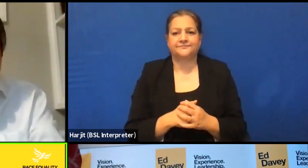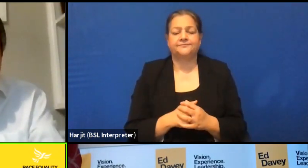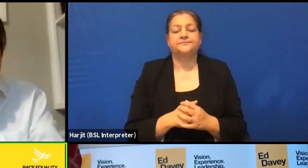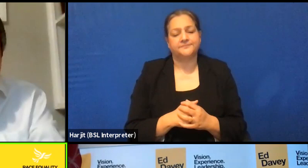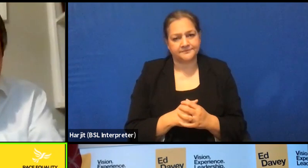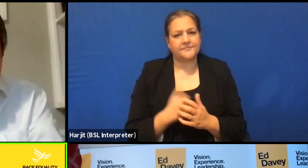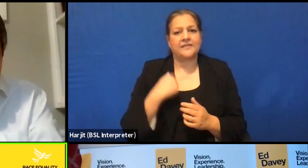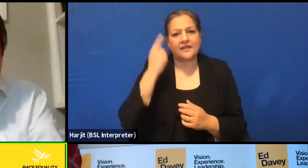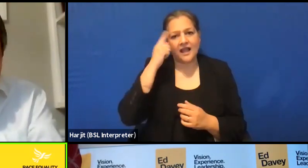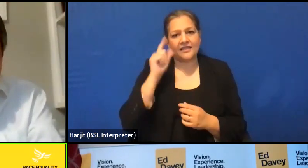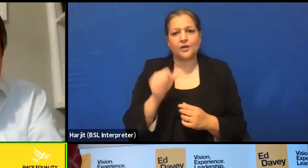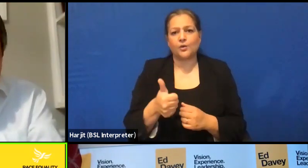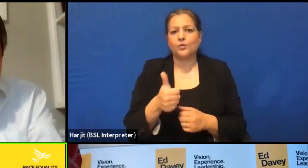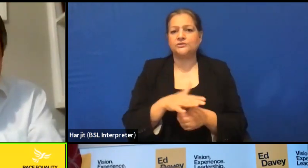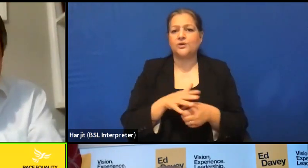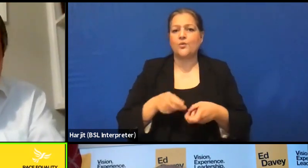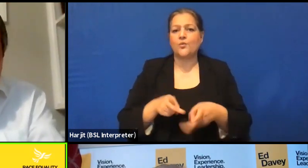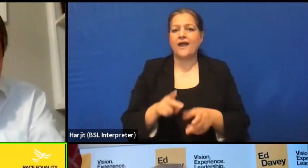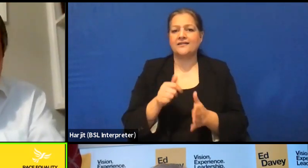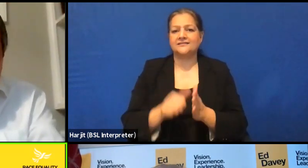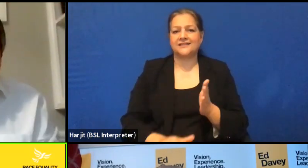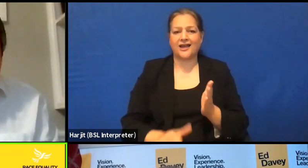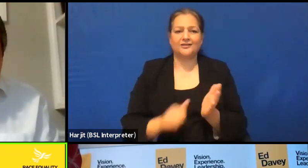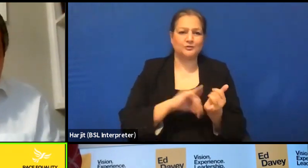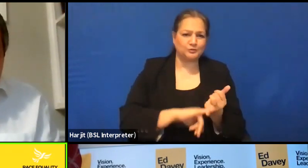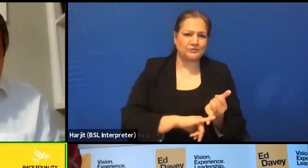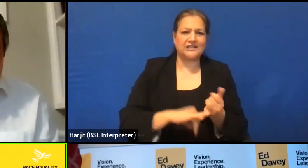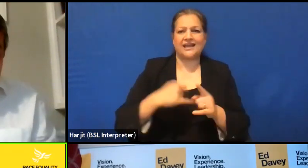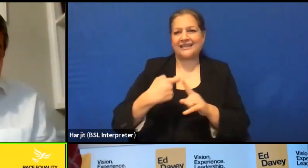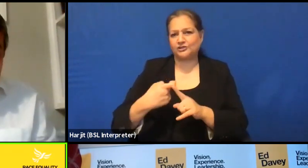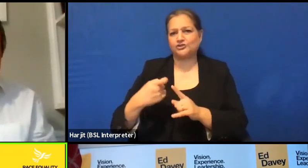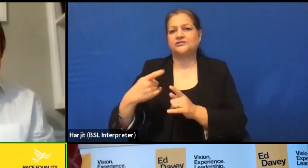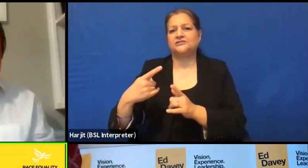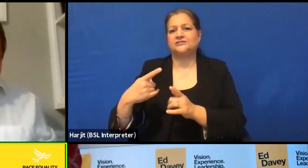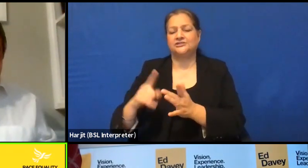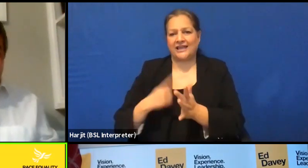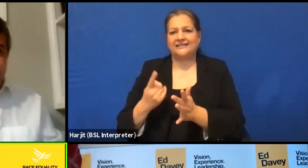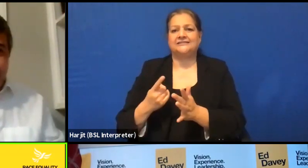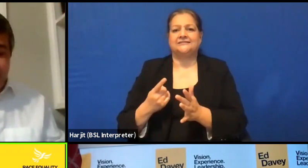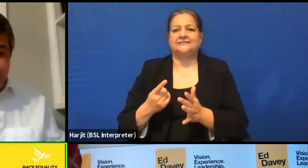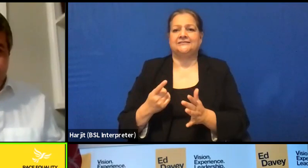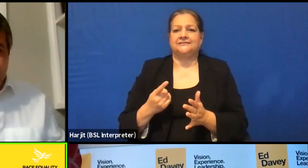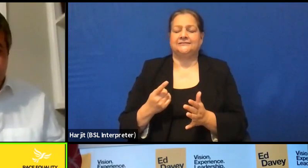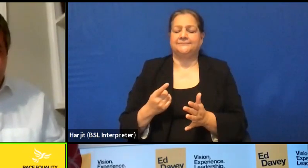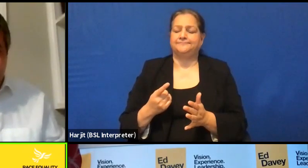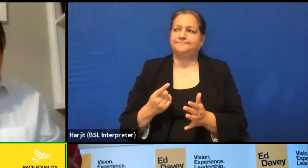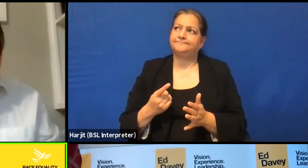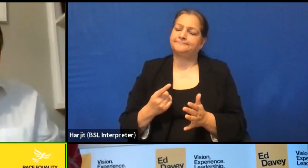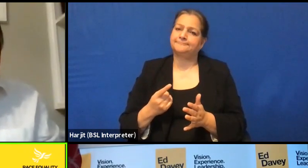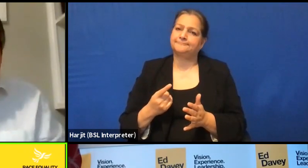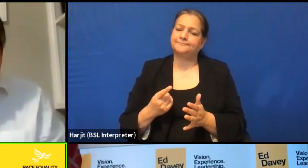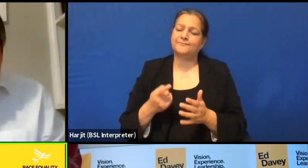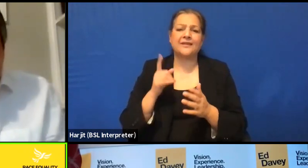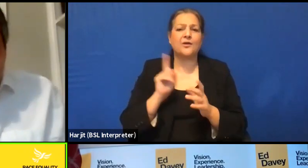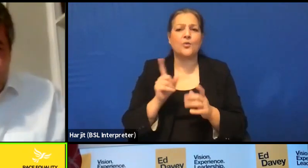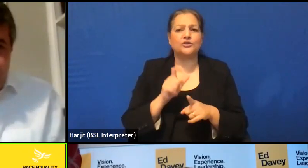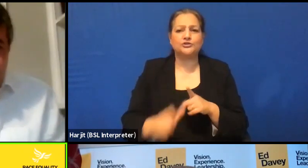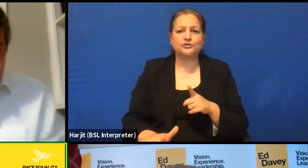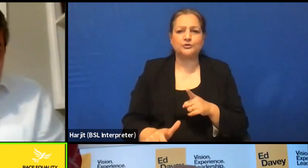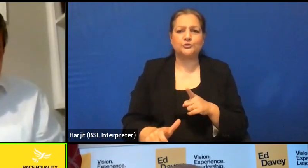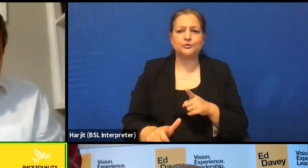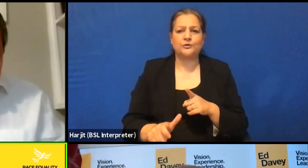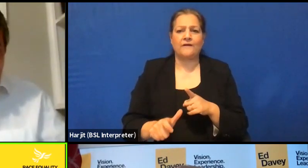start, frankly, Sundar and Kishan and Janice, would be to actually knock on doors that we might not have knocked